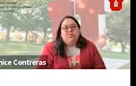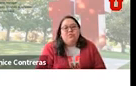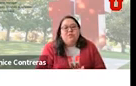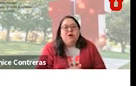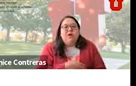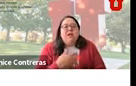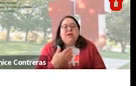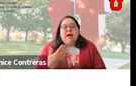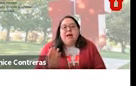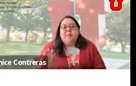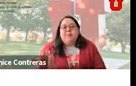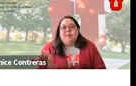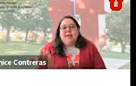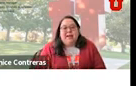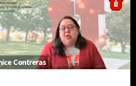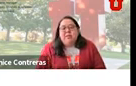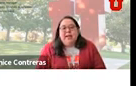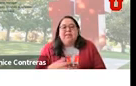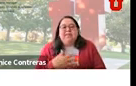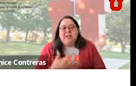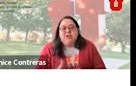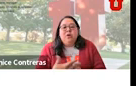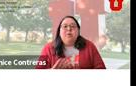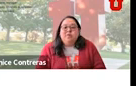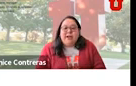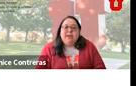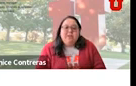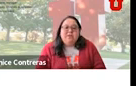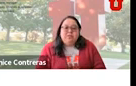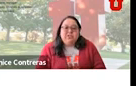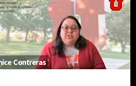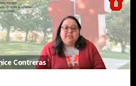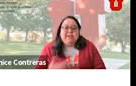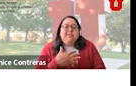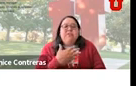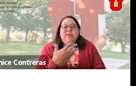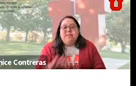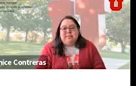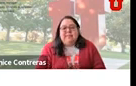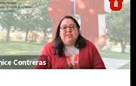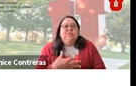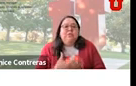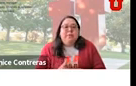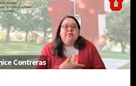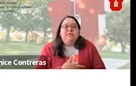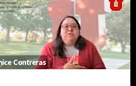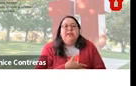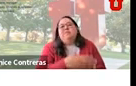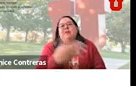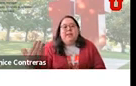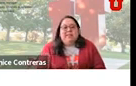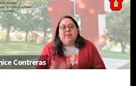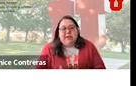where the restrooms are, and all that you are providing those directional signs so that it's easier for people